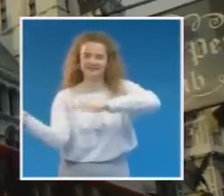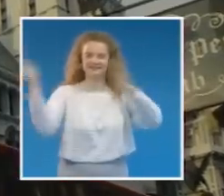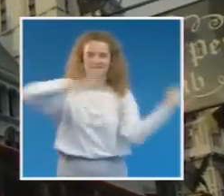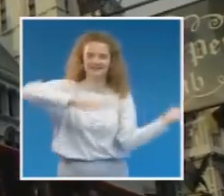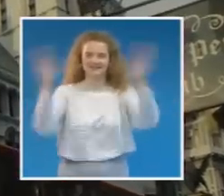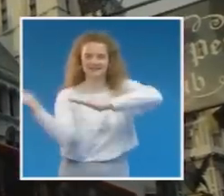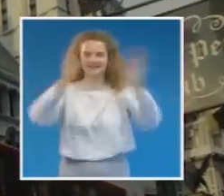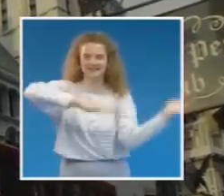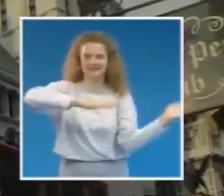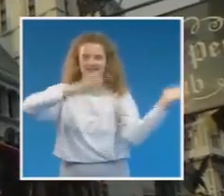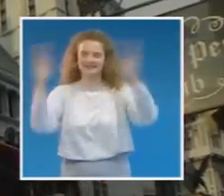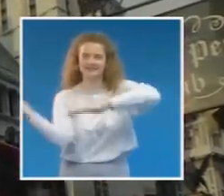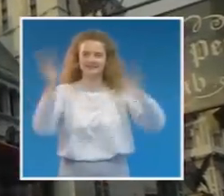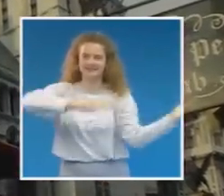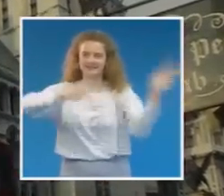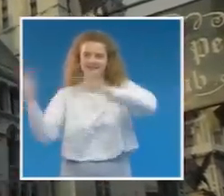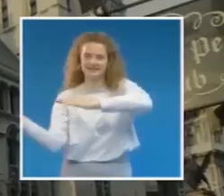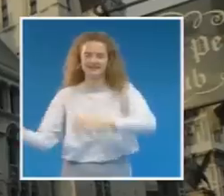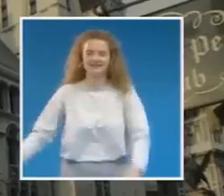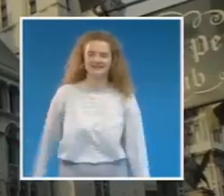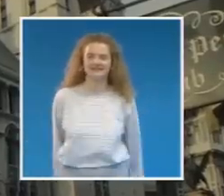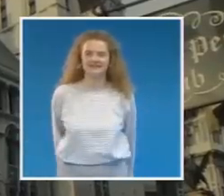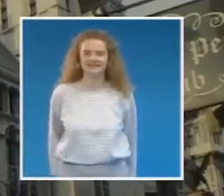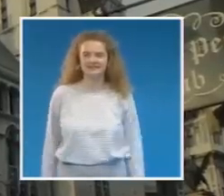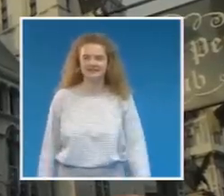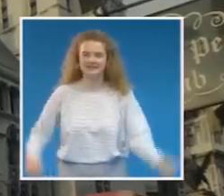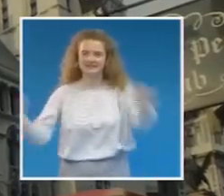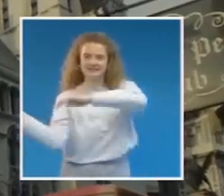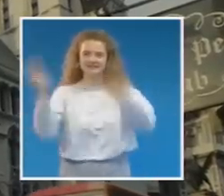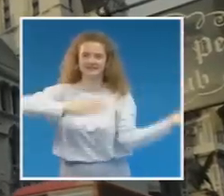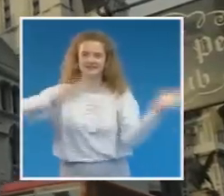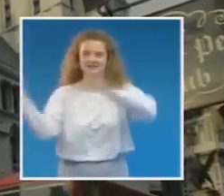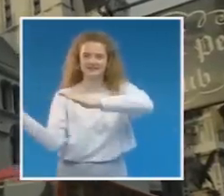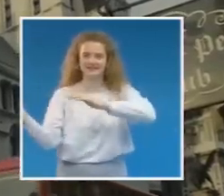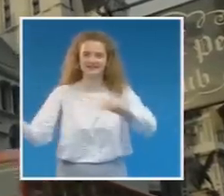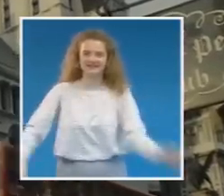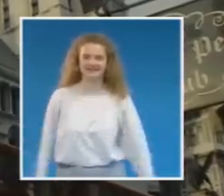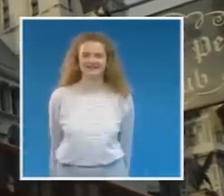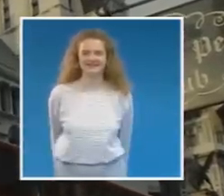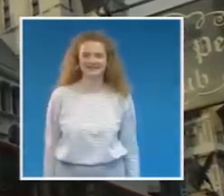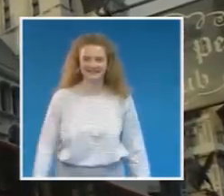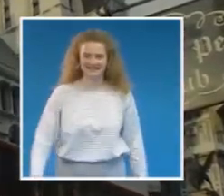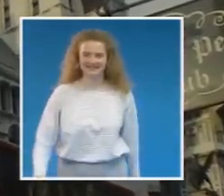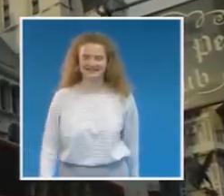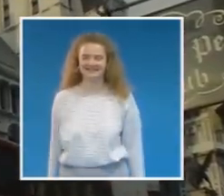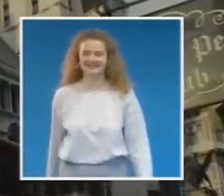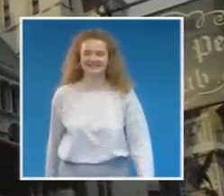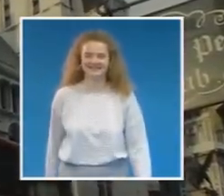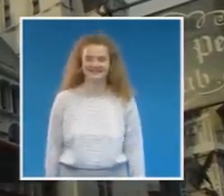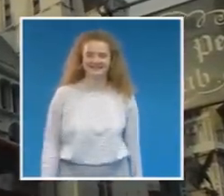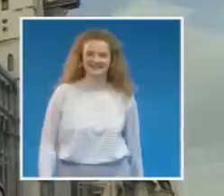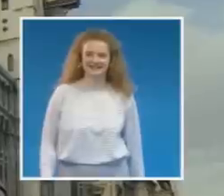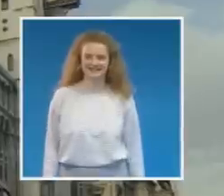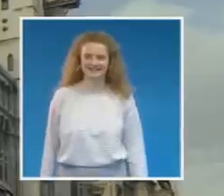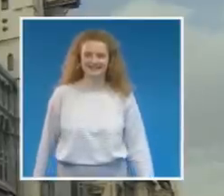swish, swish, swish, swish, swish, swish, swish, swish. The wipers on the bus go swish, swish, swish all day